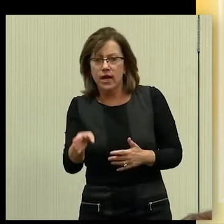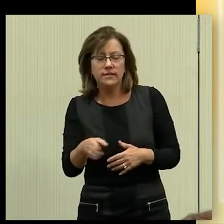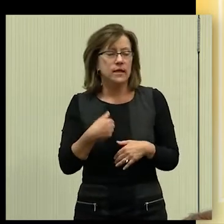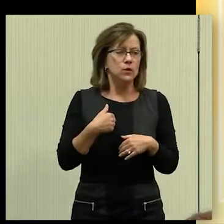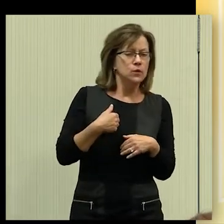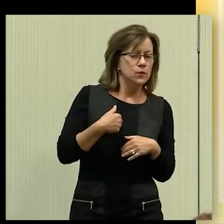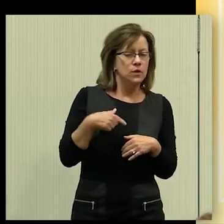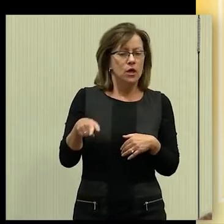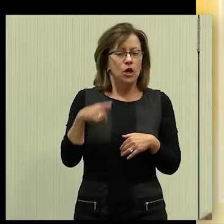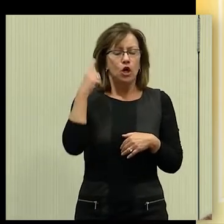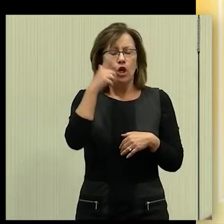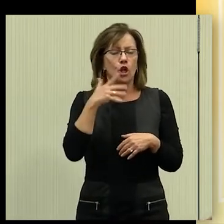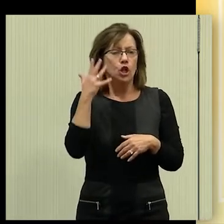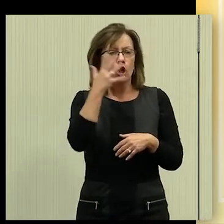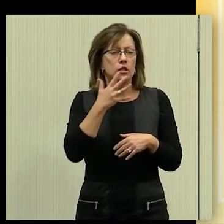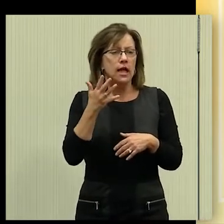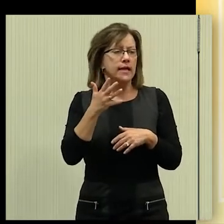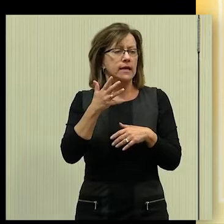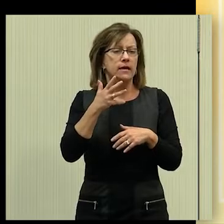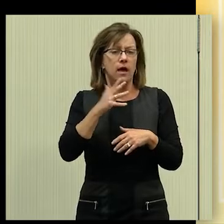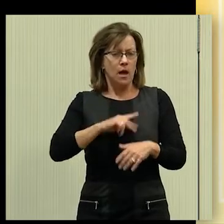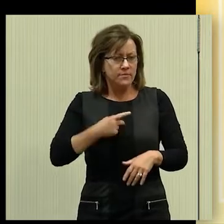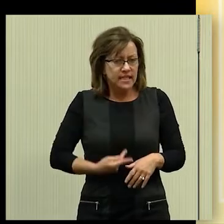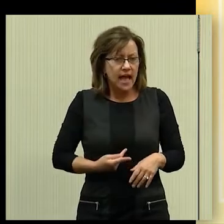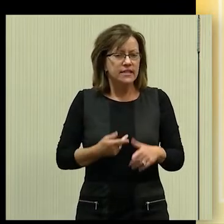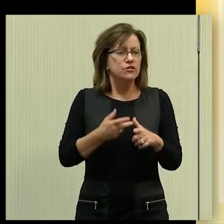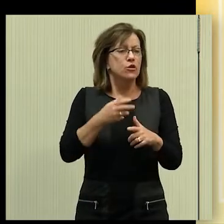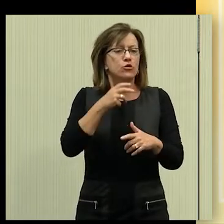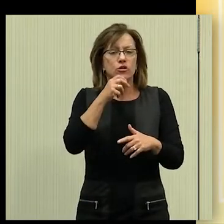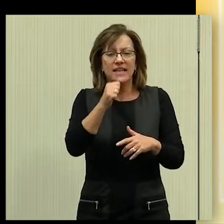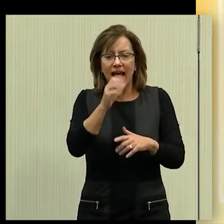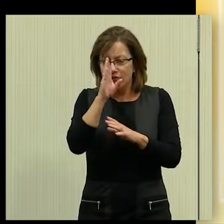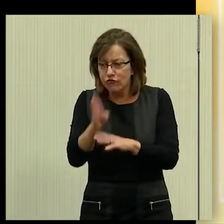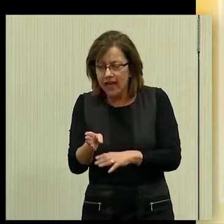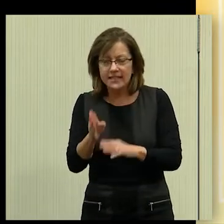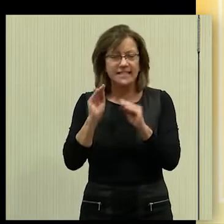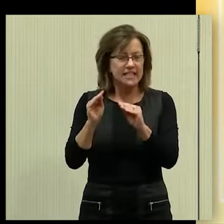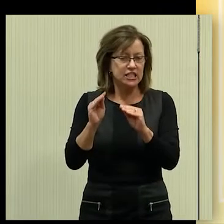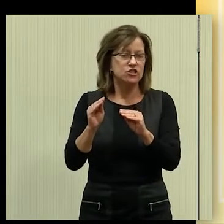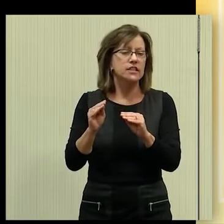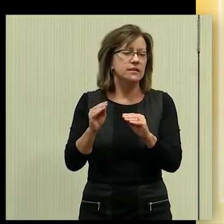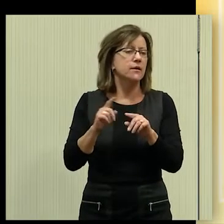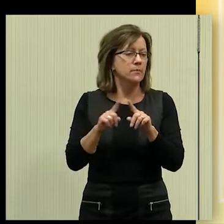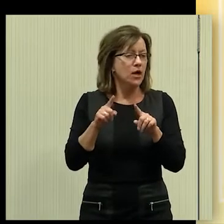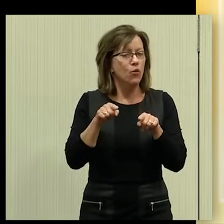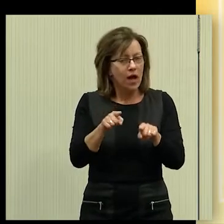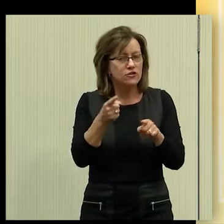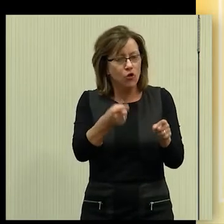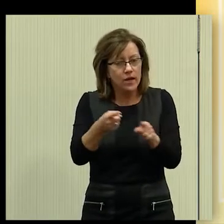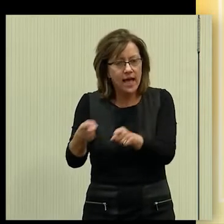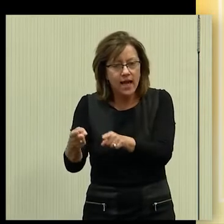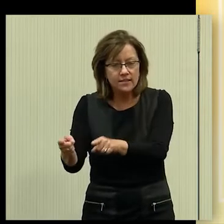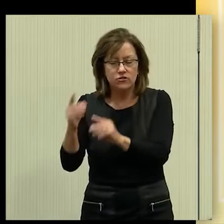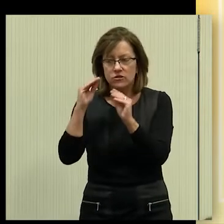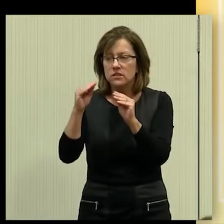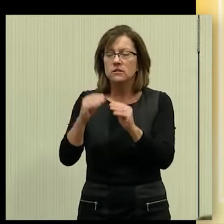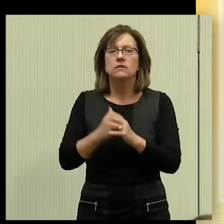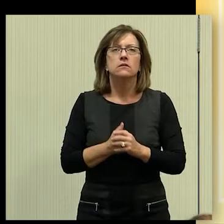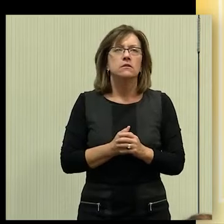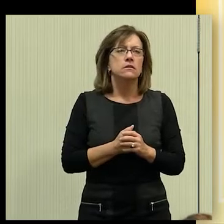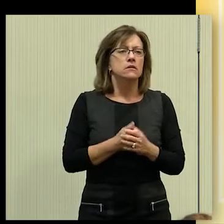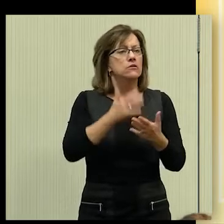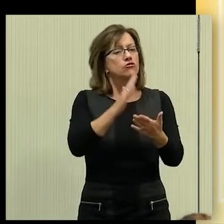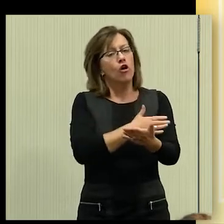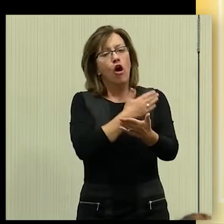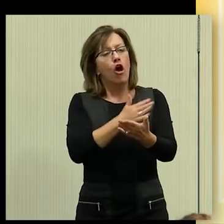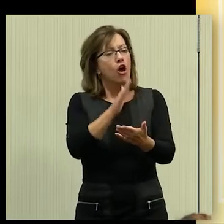you're upset today. Did something go on? You're indirectly teaching things as they happen. There's all kind of songs, like the song, If You're Happy and You Know